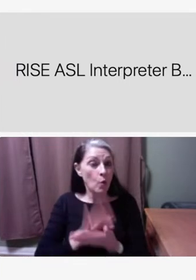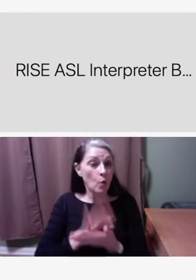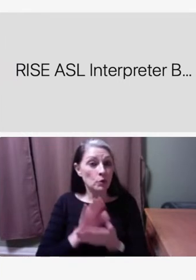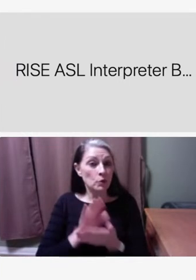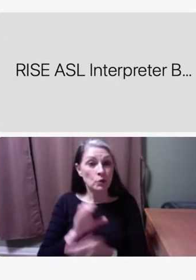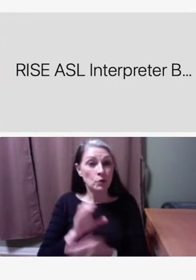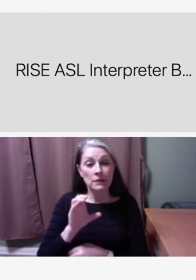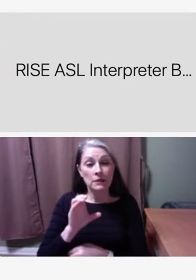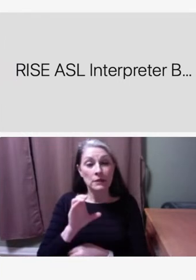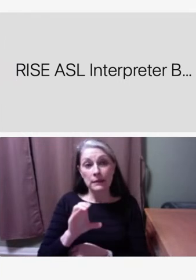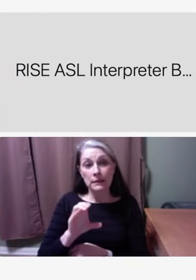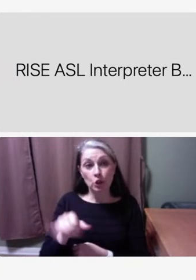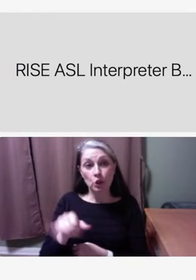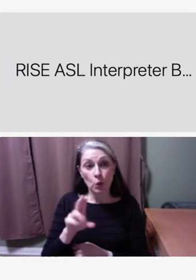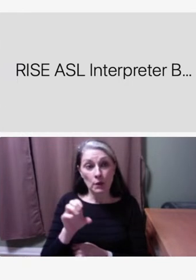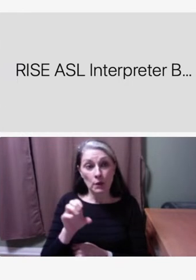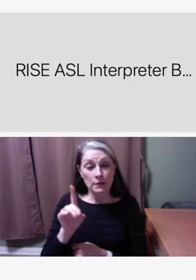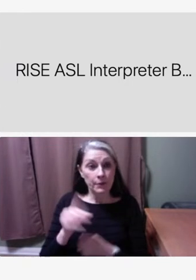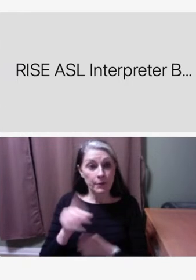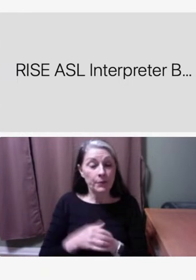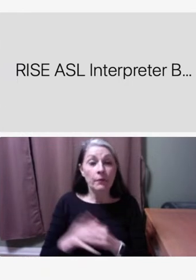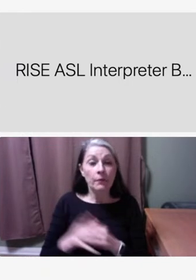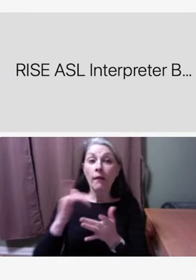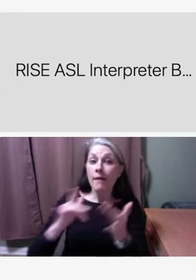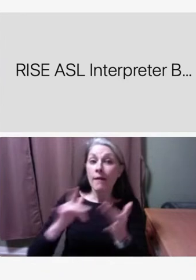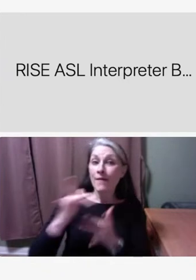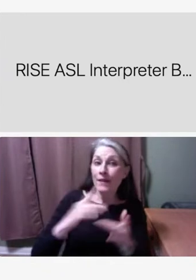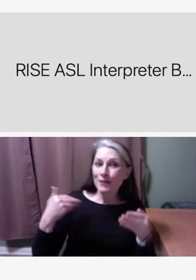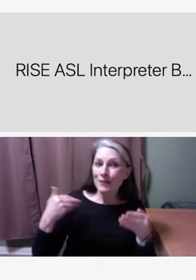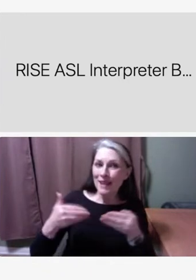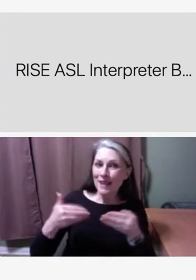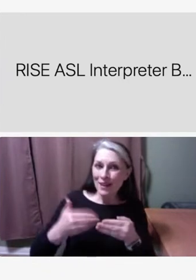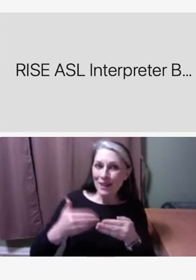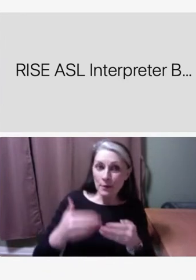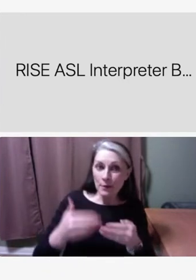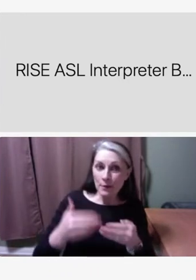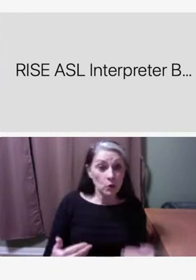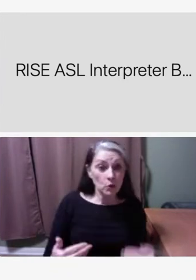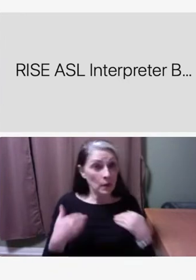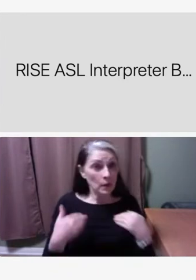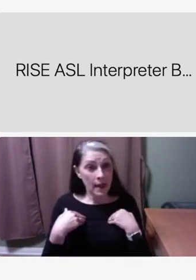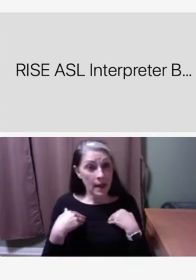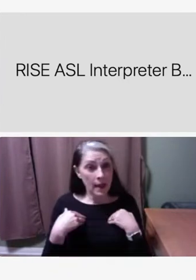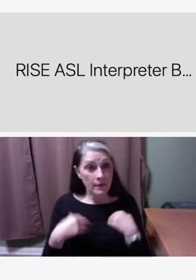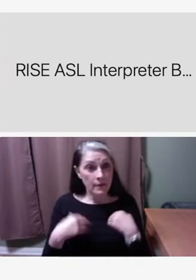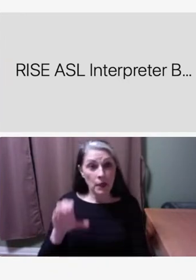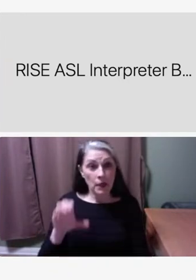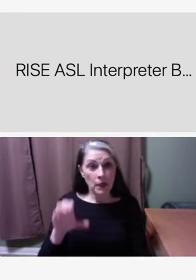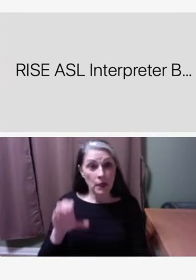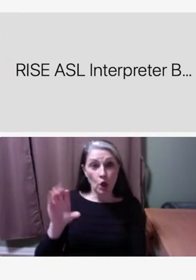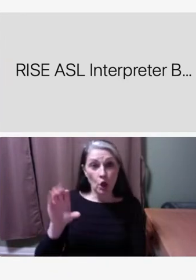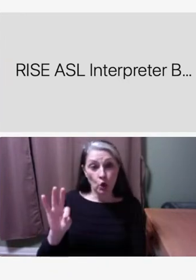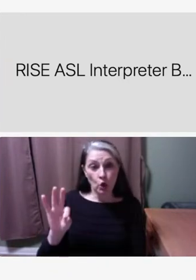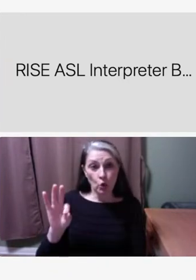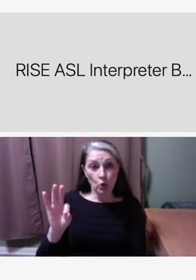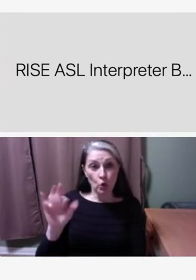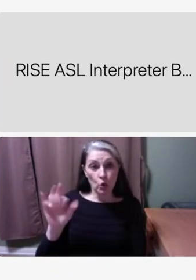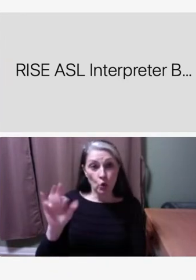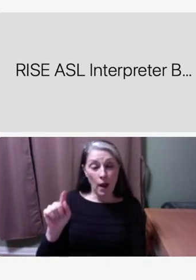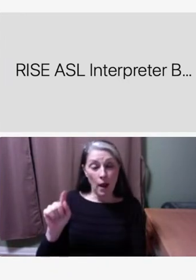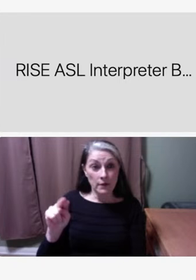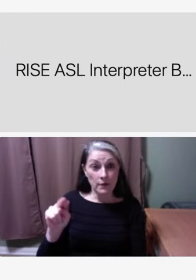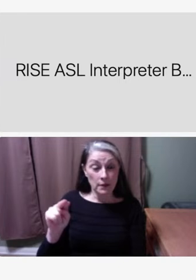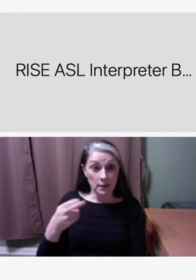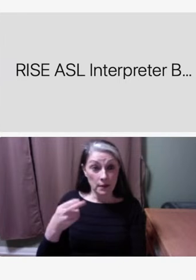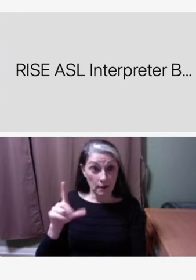For field trips that are coming soon, we have Crafton Hills College Child Development Center, Riverside City College, Read